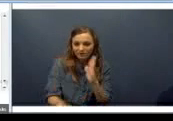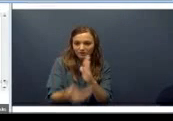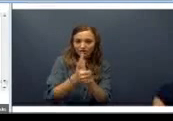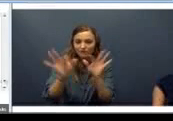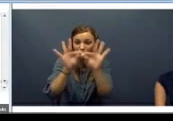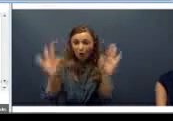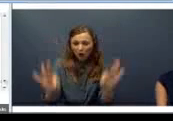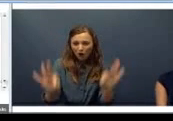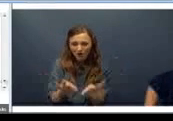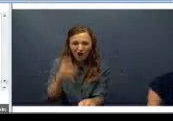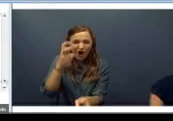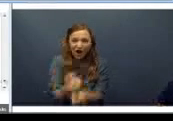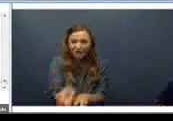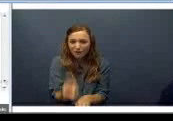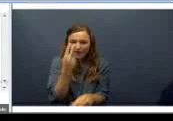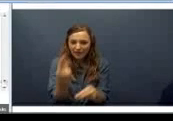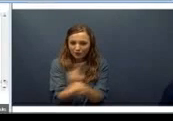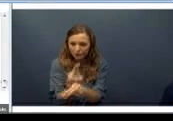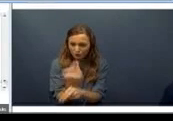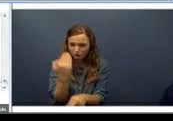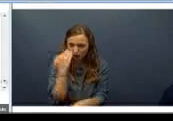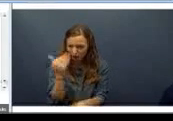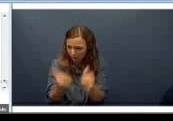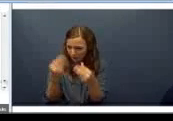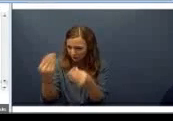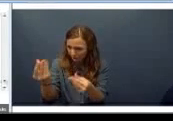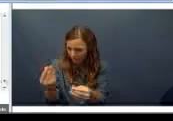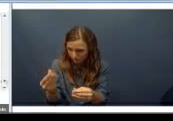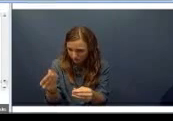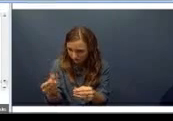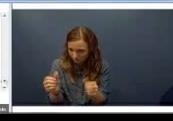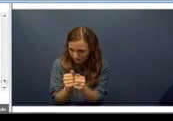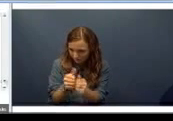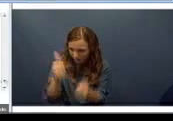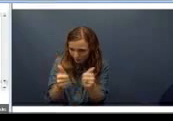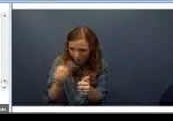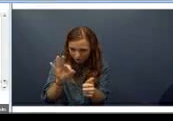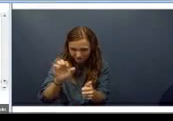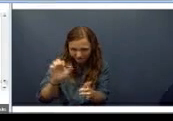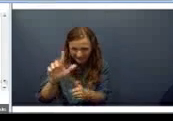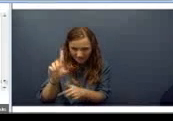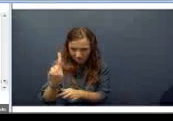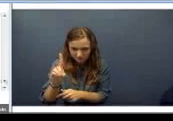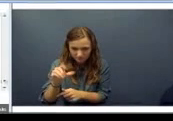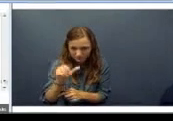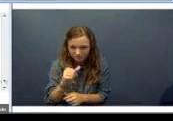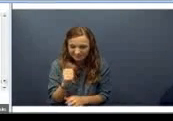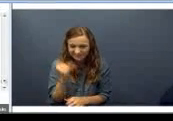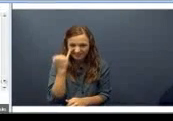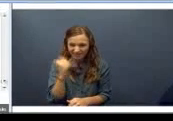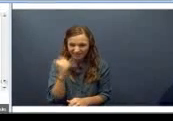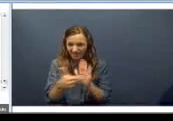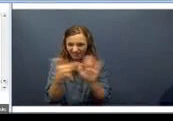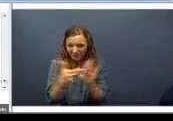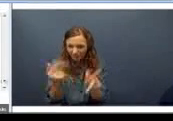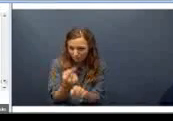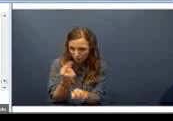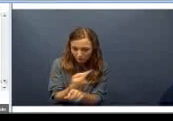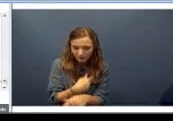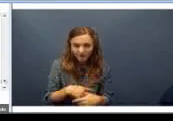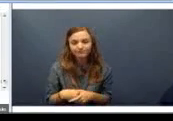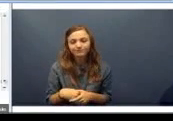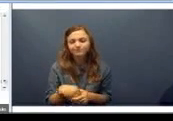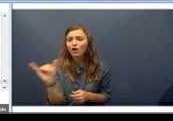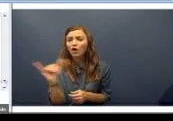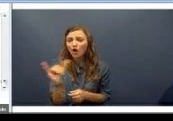contact form or something like that, it's often difficult for a blind user to tell which information goes in which field if they're